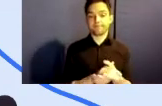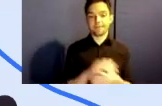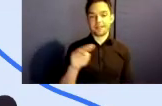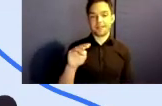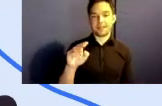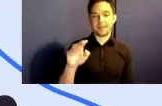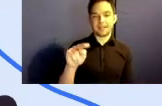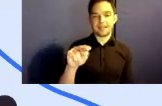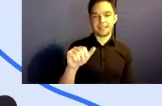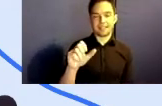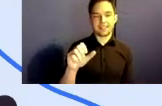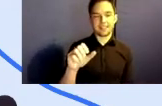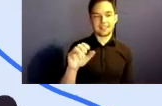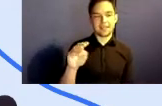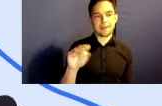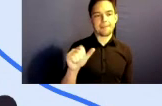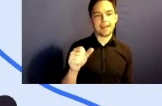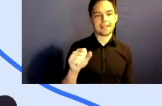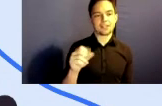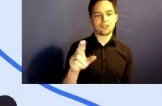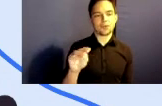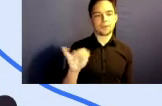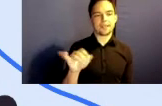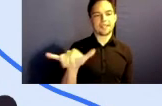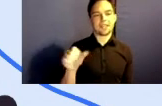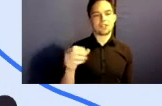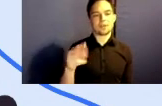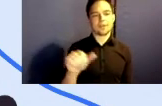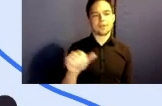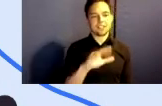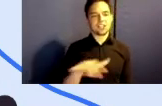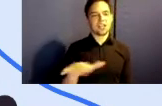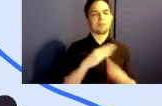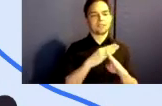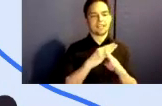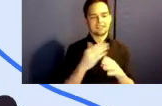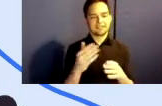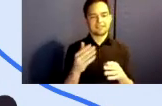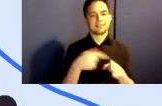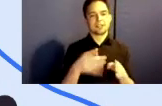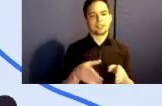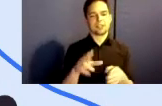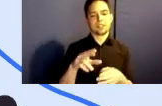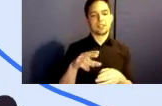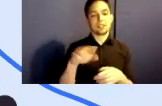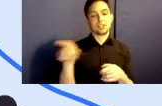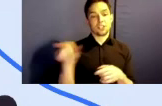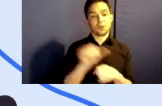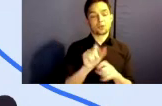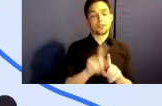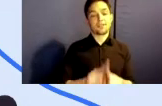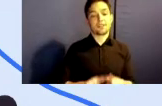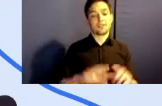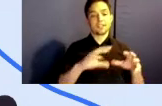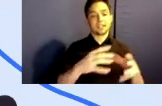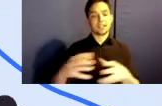Yamashina, Child Protection and GBV Specialist with UNICEF. And Masumi works with various clusters at